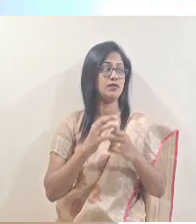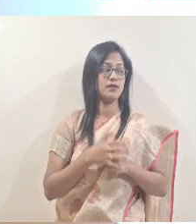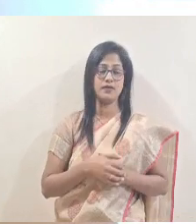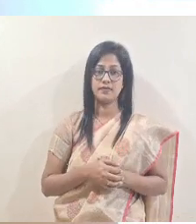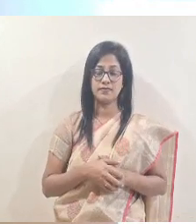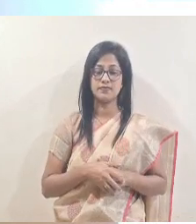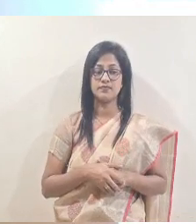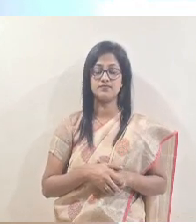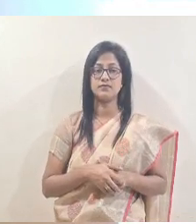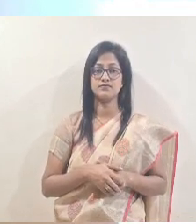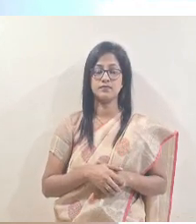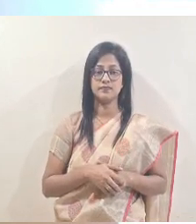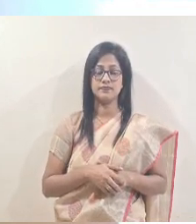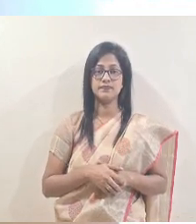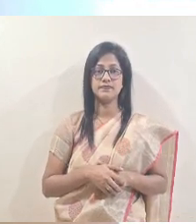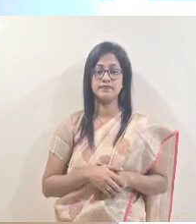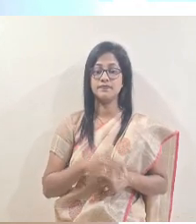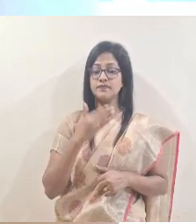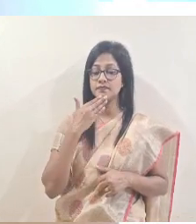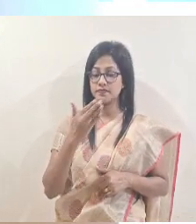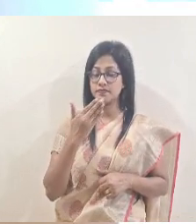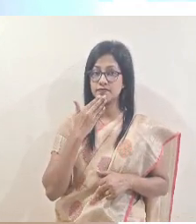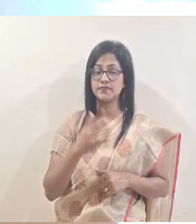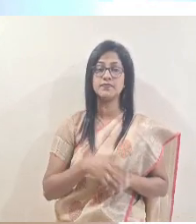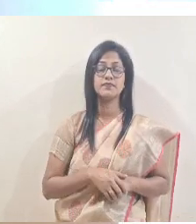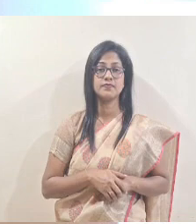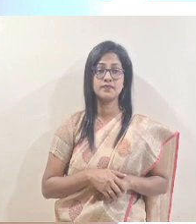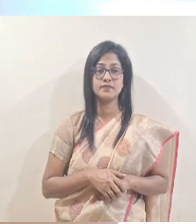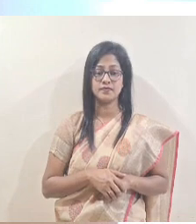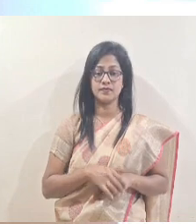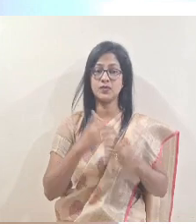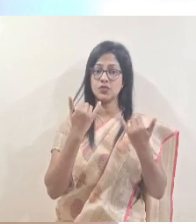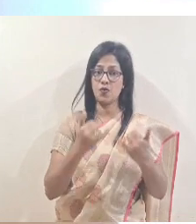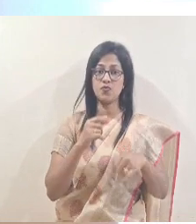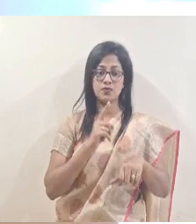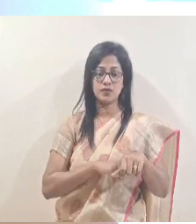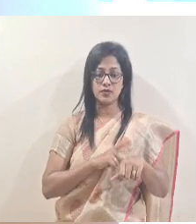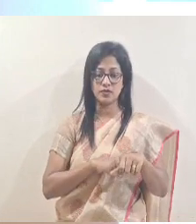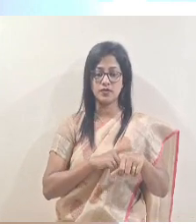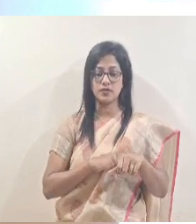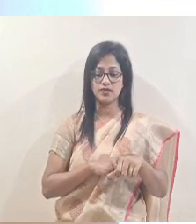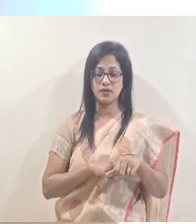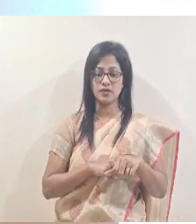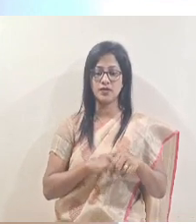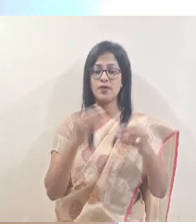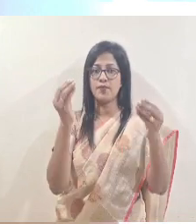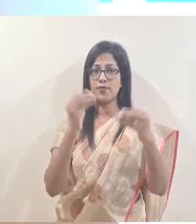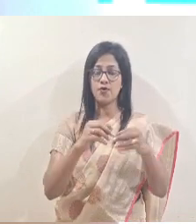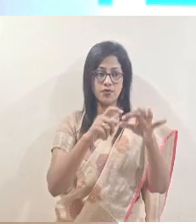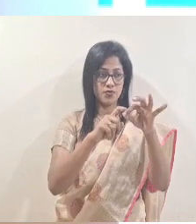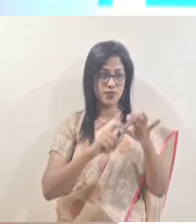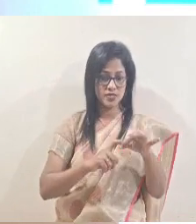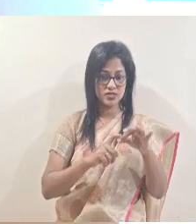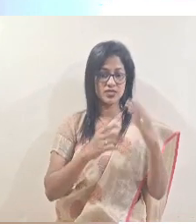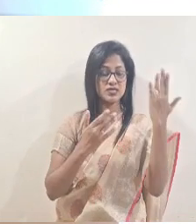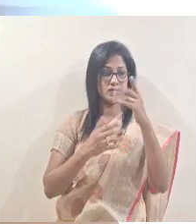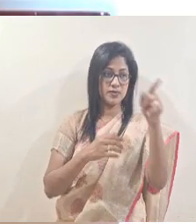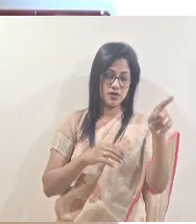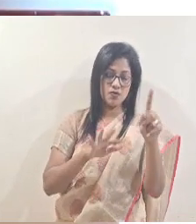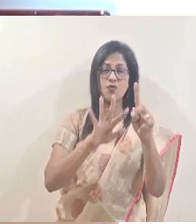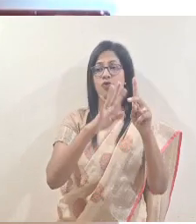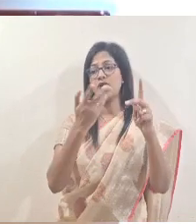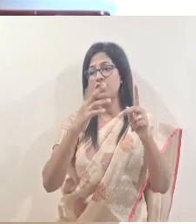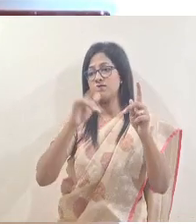Okay. Got it. Thank you. Thank you. I guess we have time to entertain more questions either to the speaker or if the